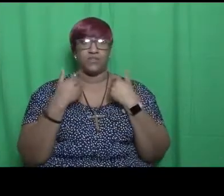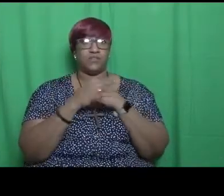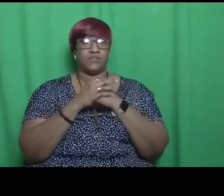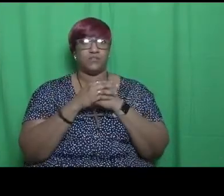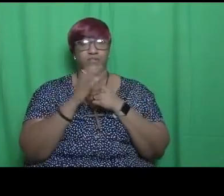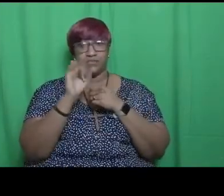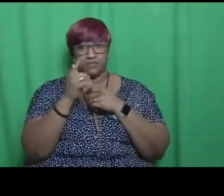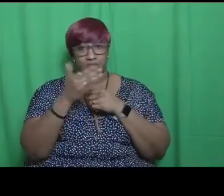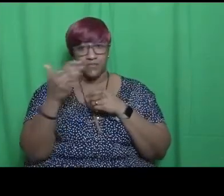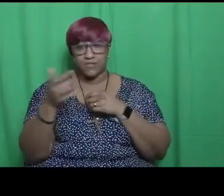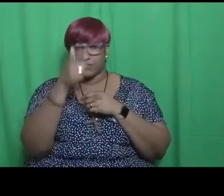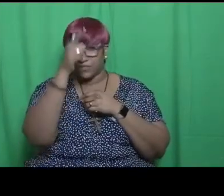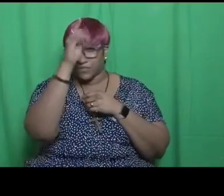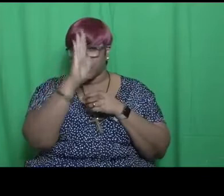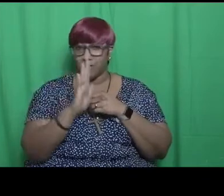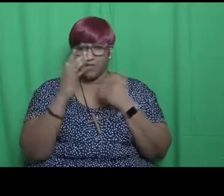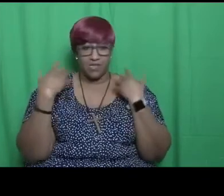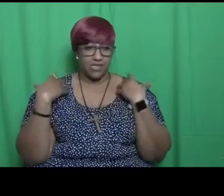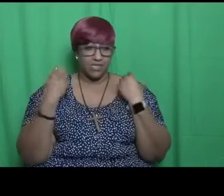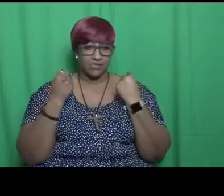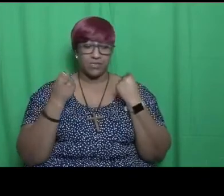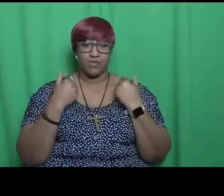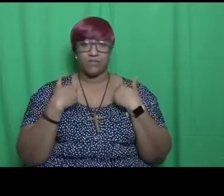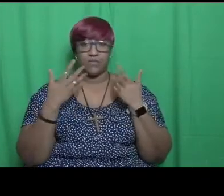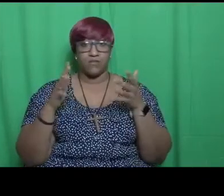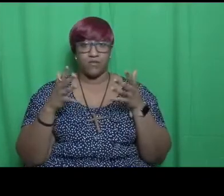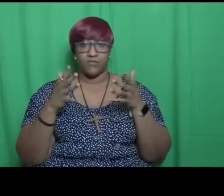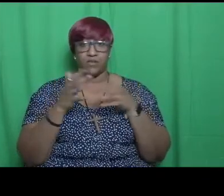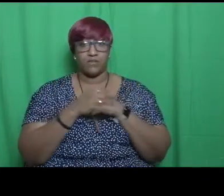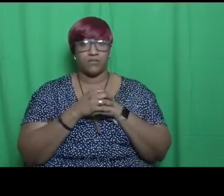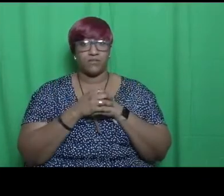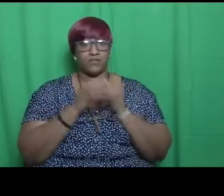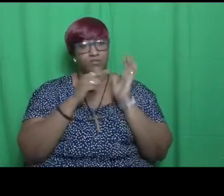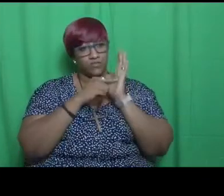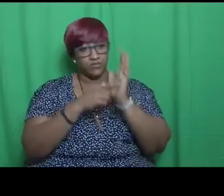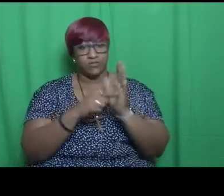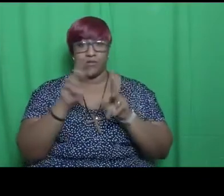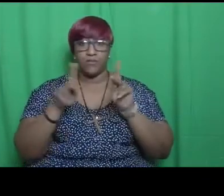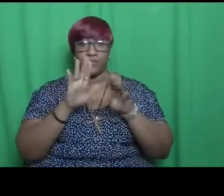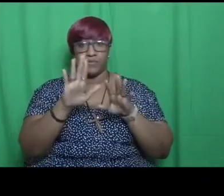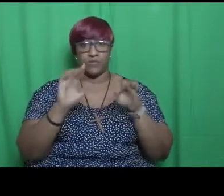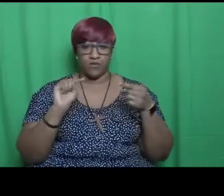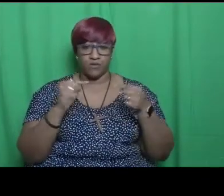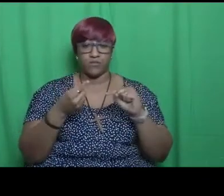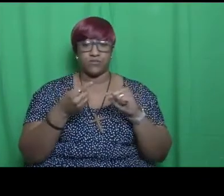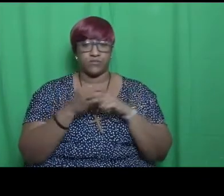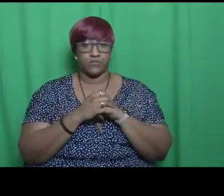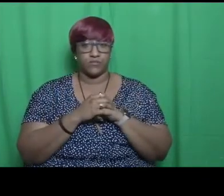things, but God has healed me. Show him your wounds.